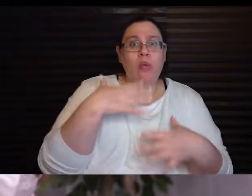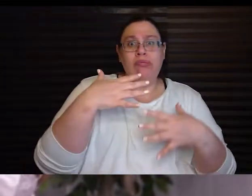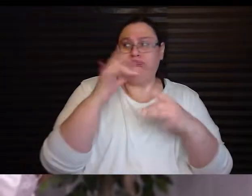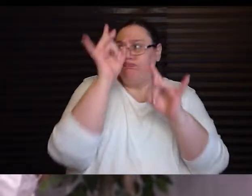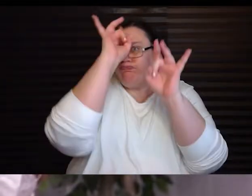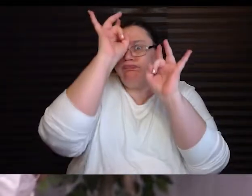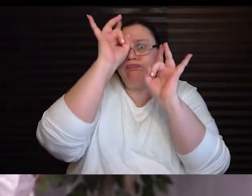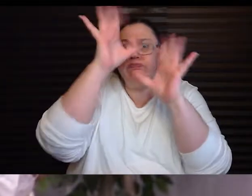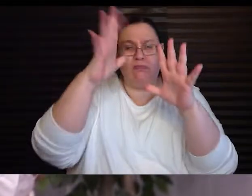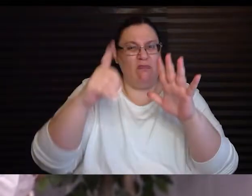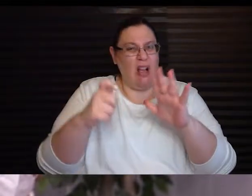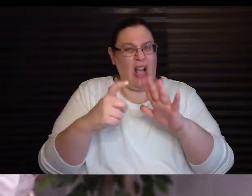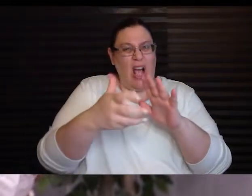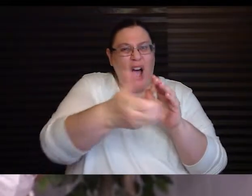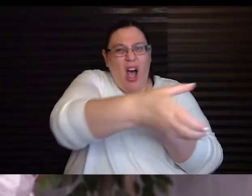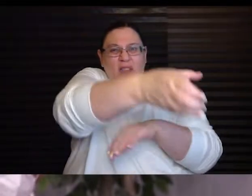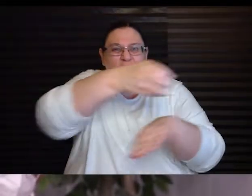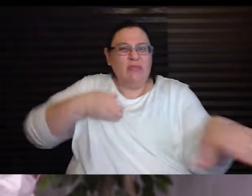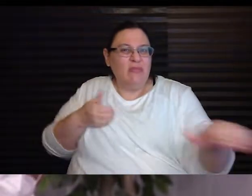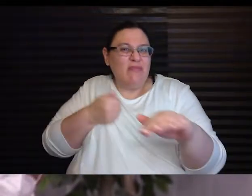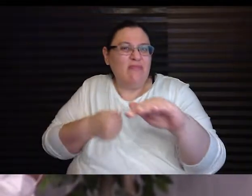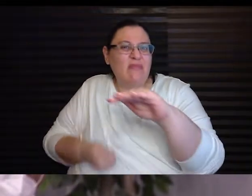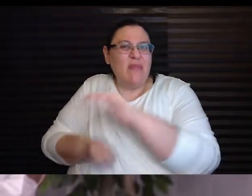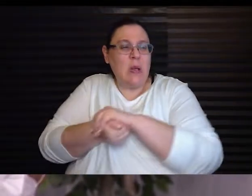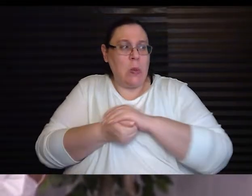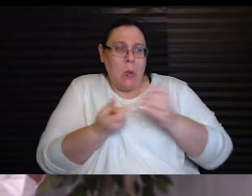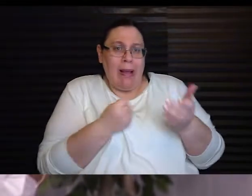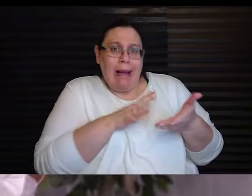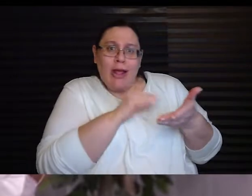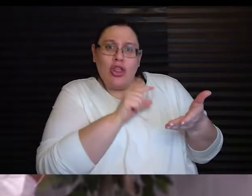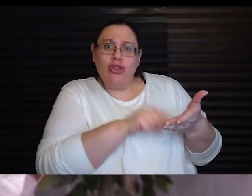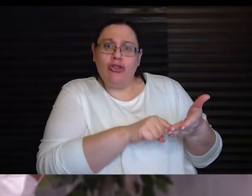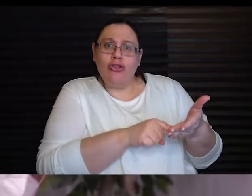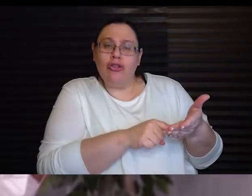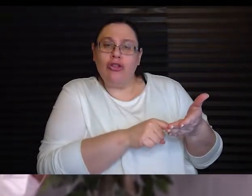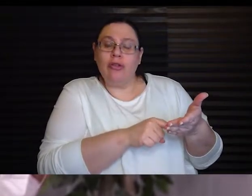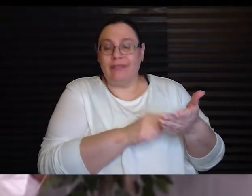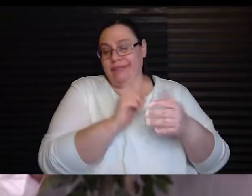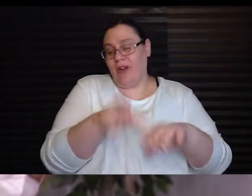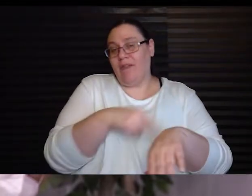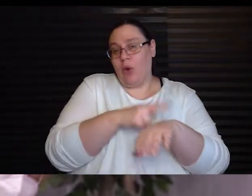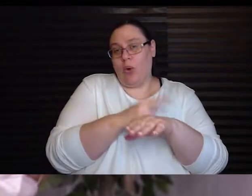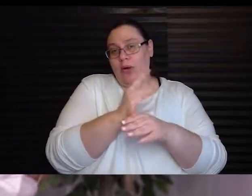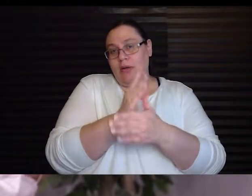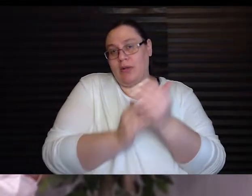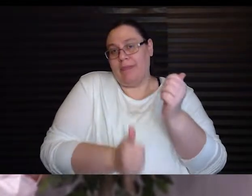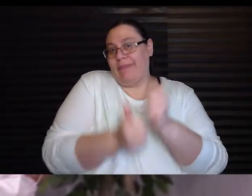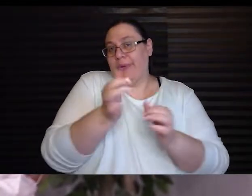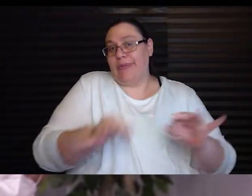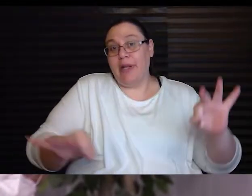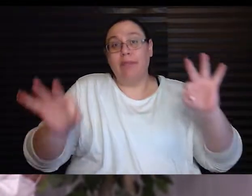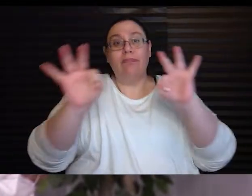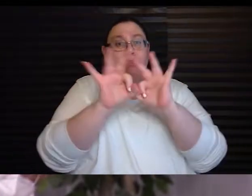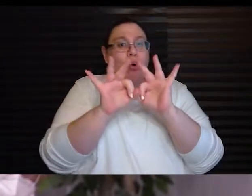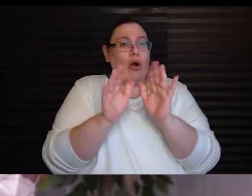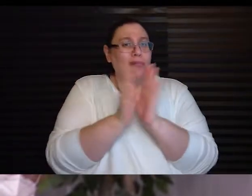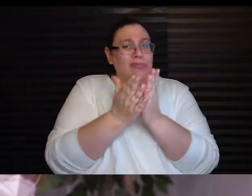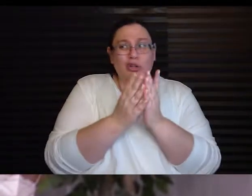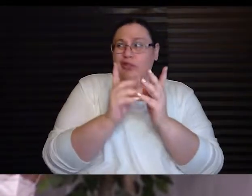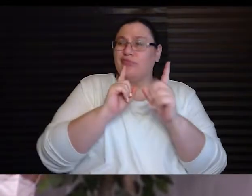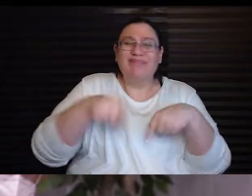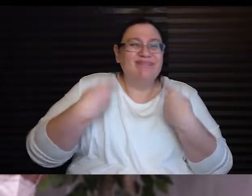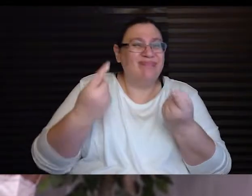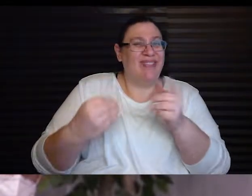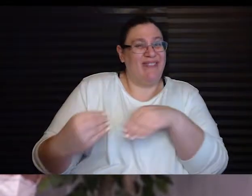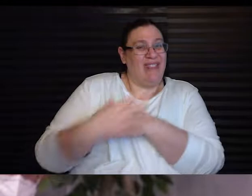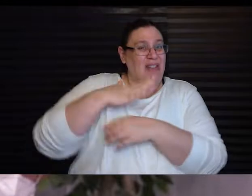so frightful that they needed to be kept off the shelves? Of course, some of the most important and formative books that